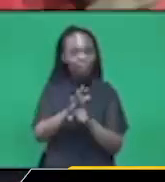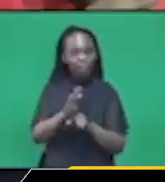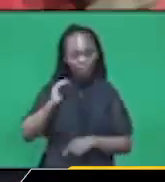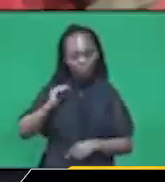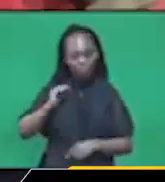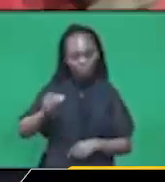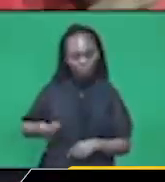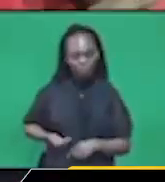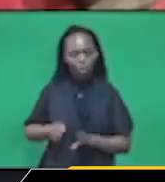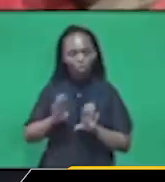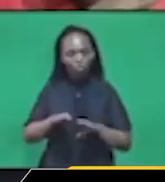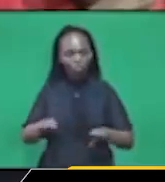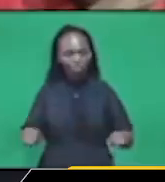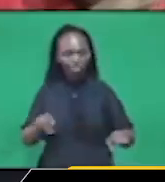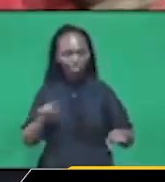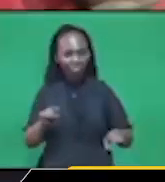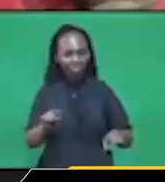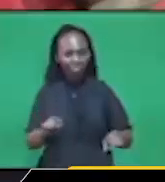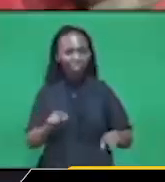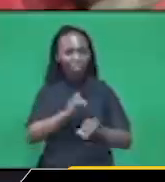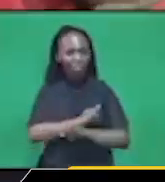worse than any